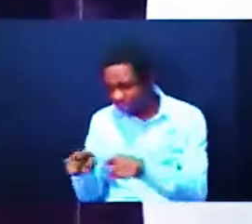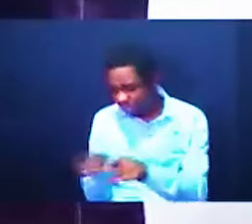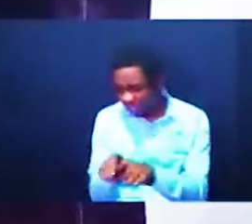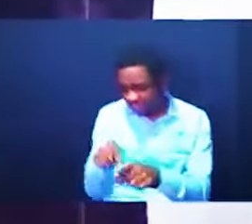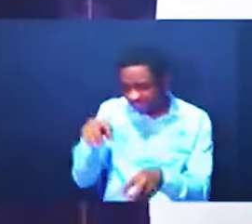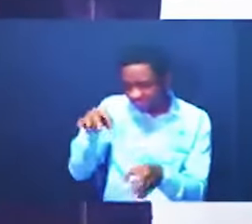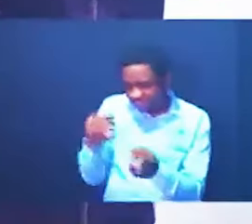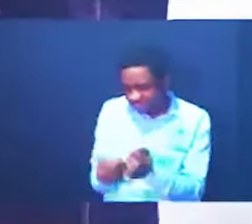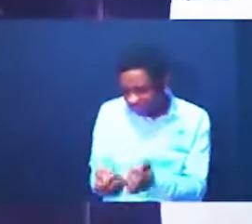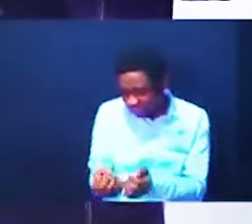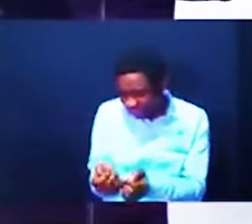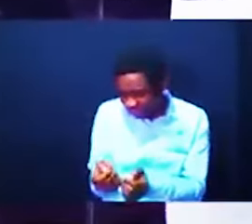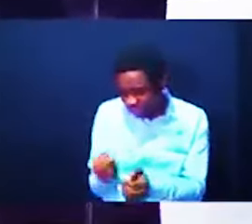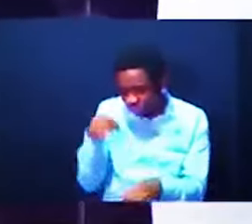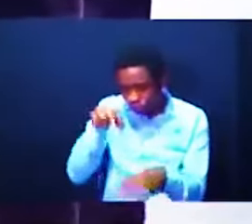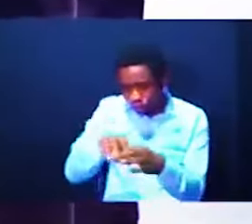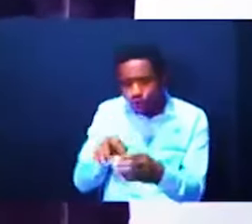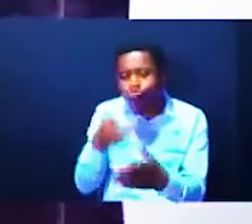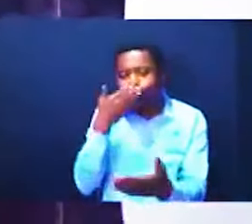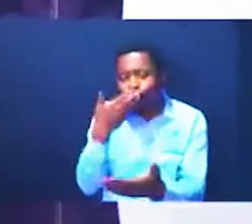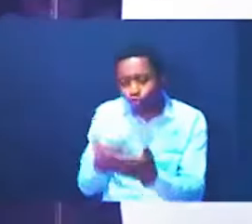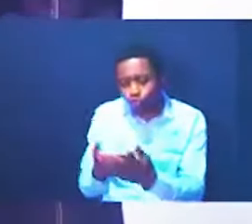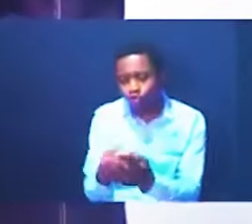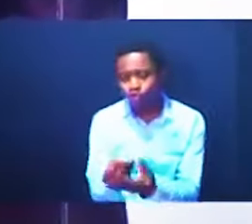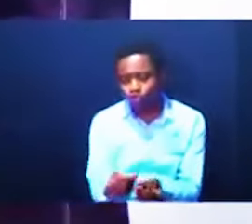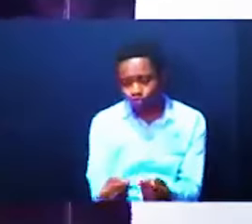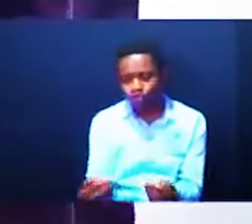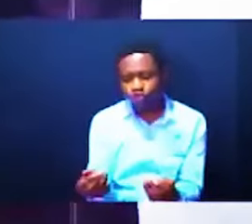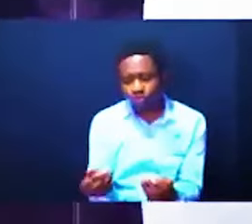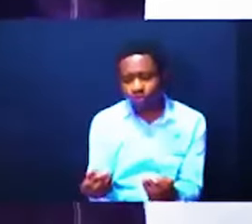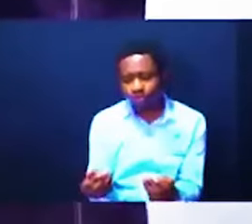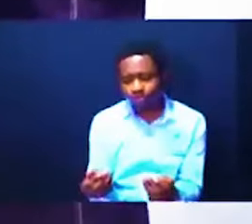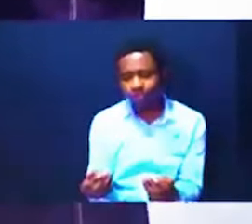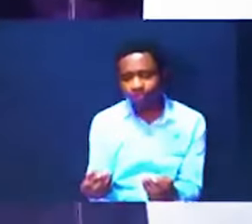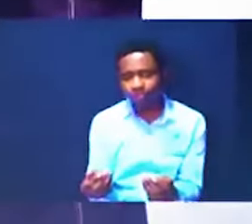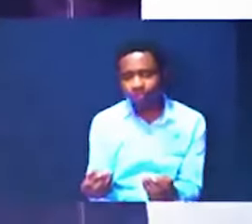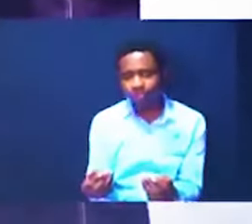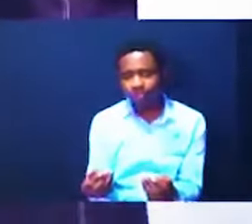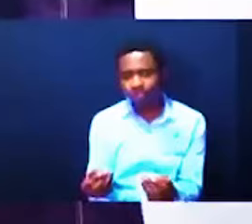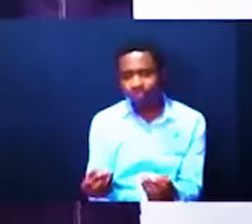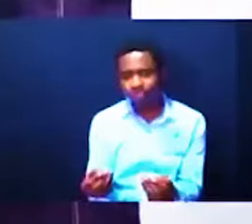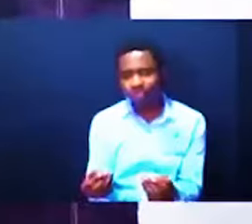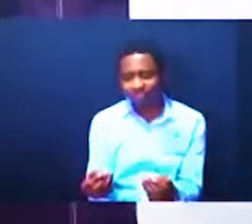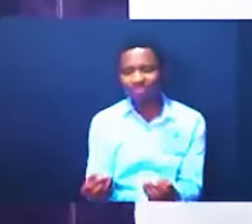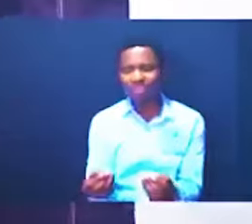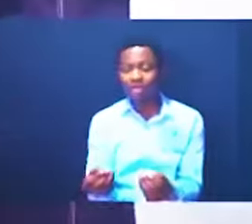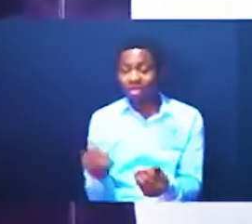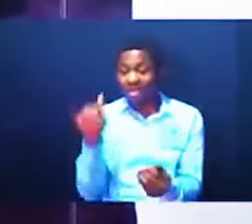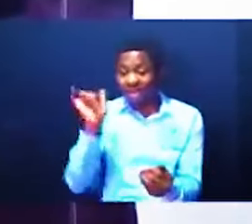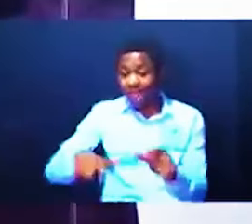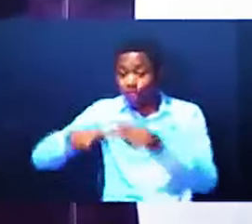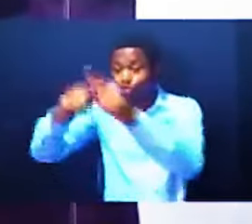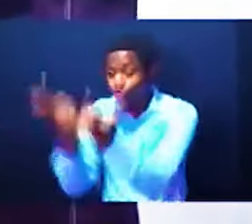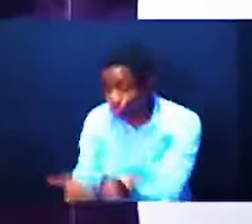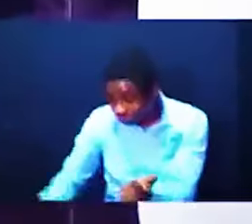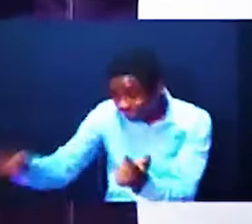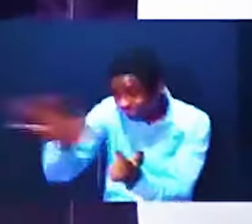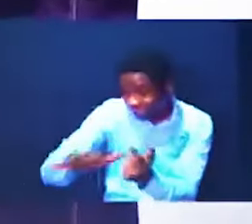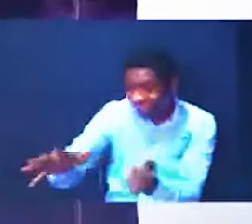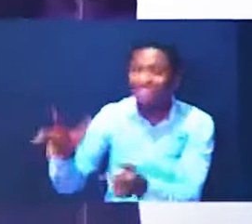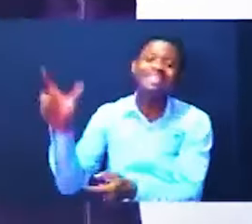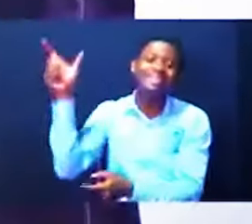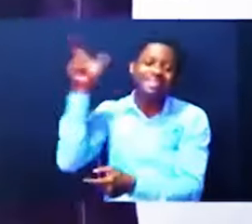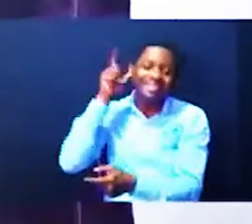soil. They hear the word. Now the progression is they accept it. They don't reject